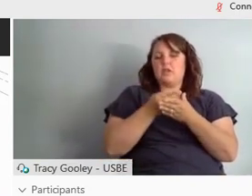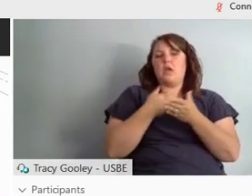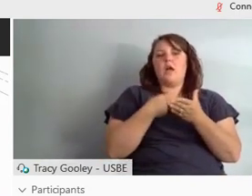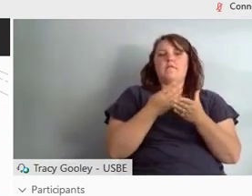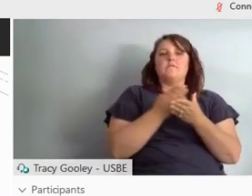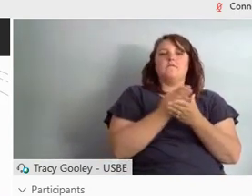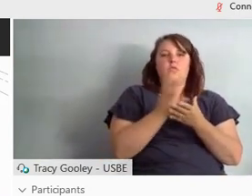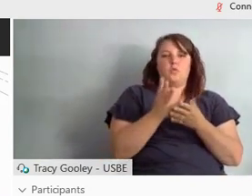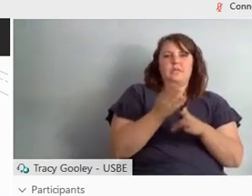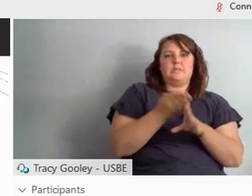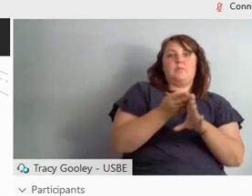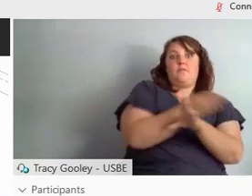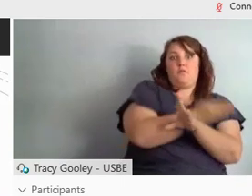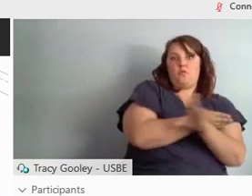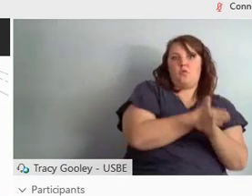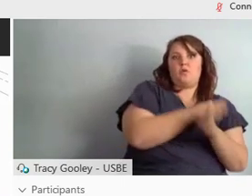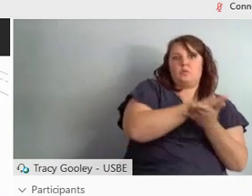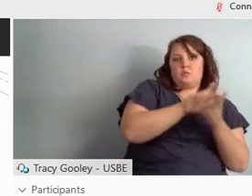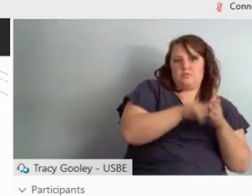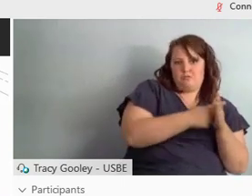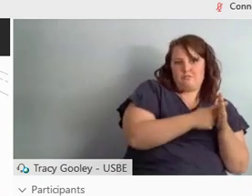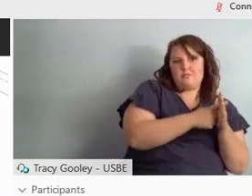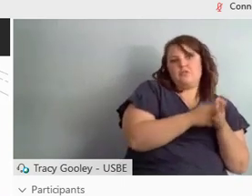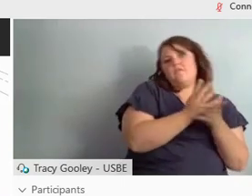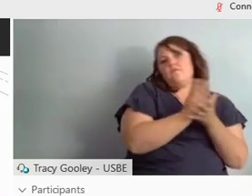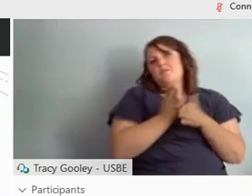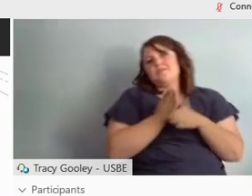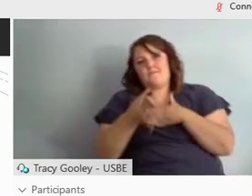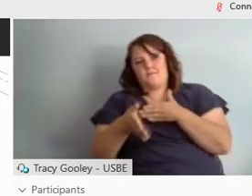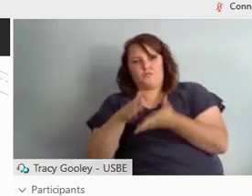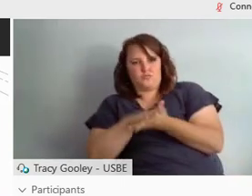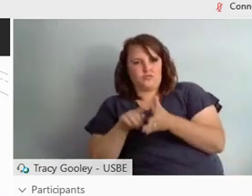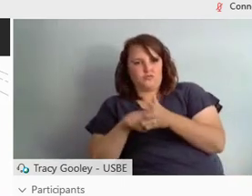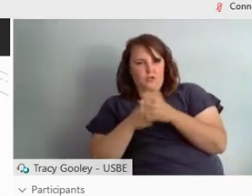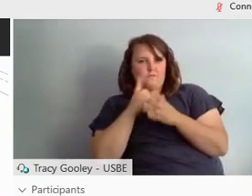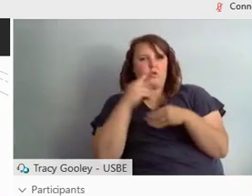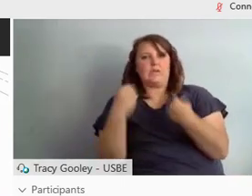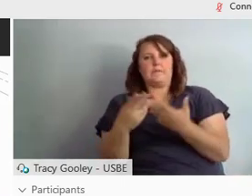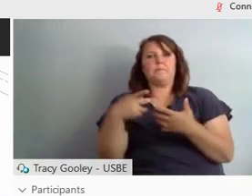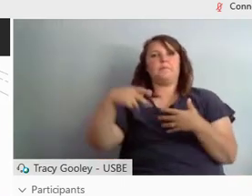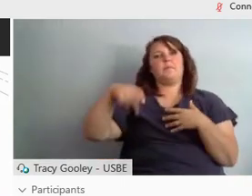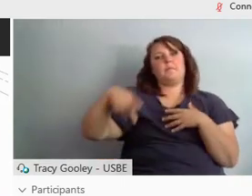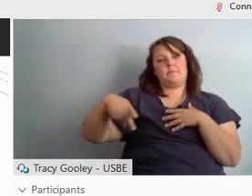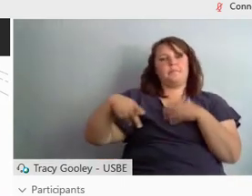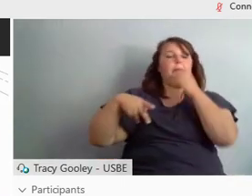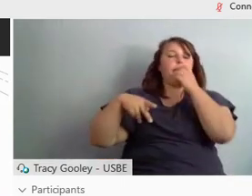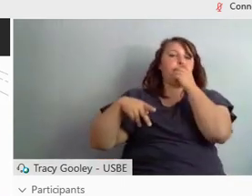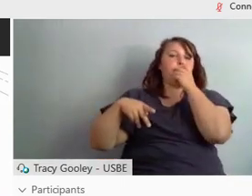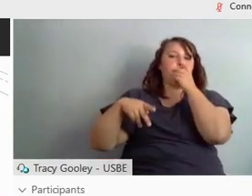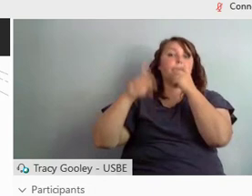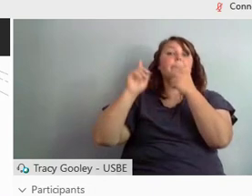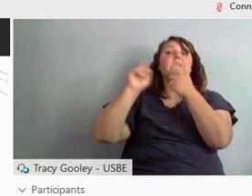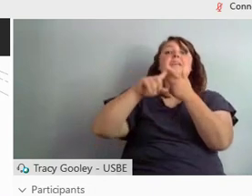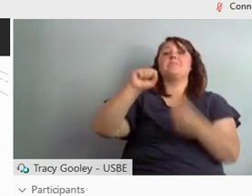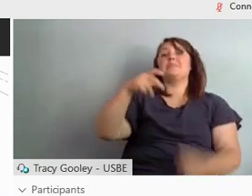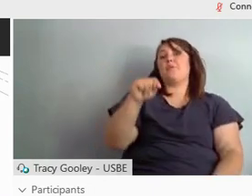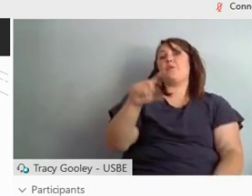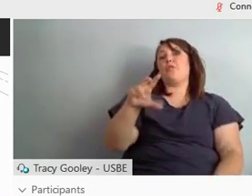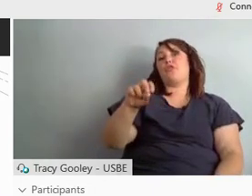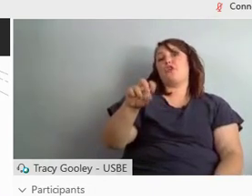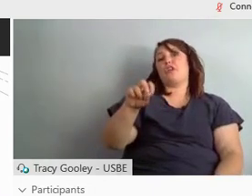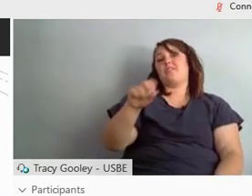weeks before the first day of preschool to 4 weeks after to administer the PEEP, and until September